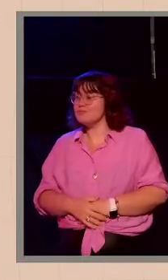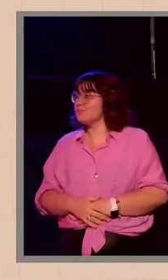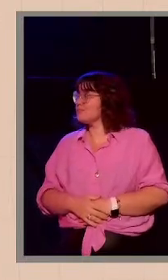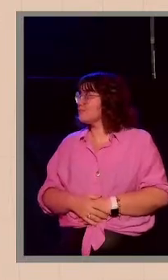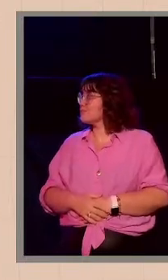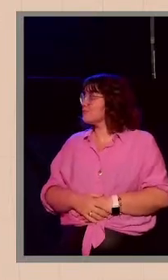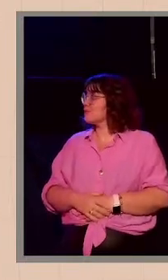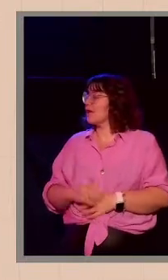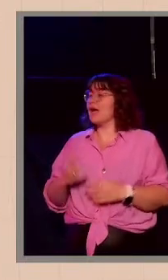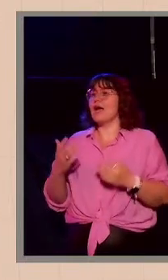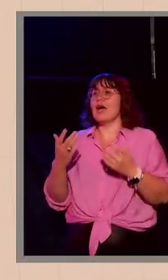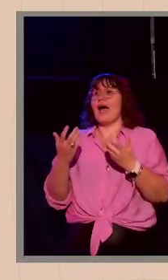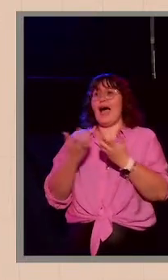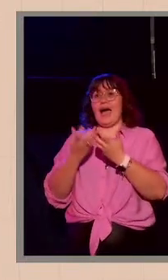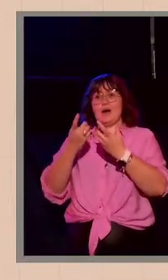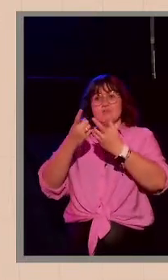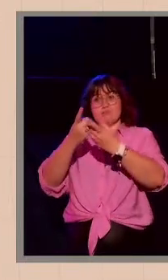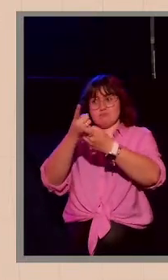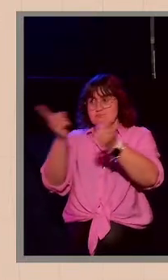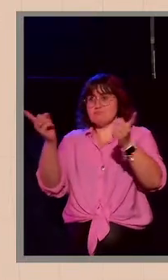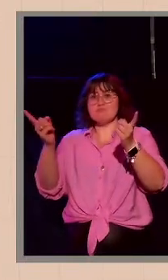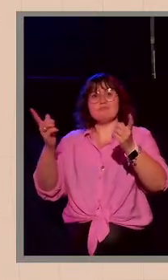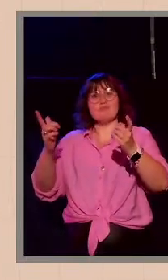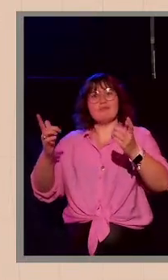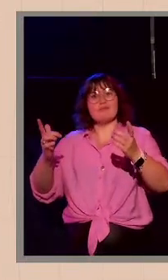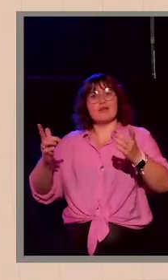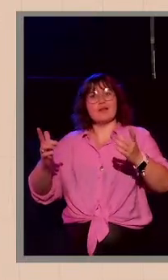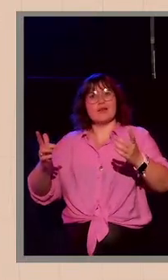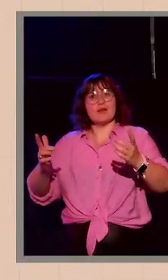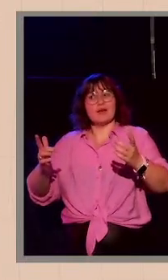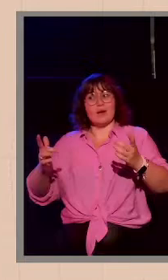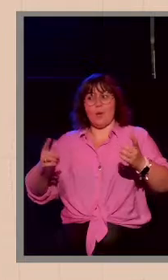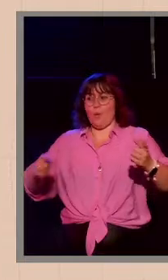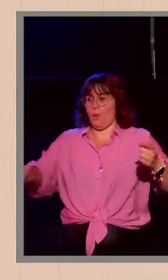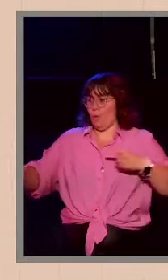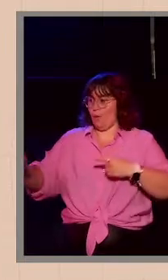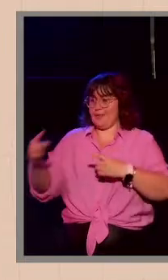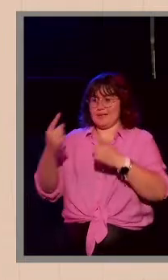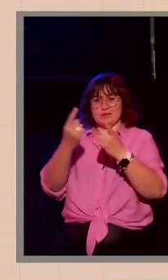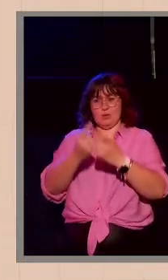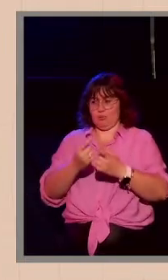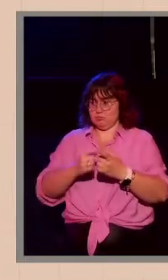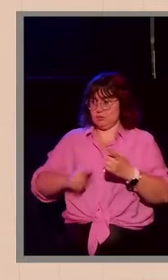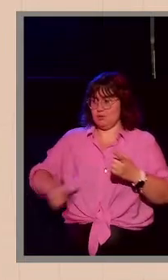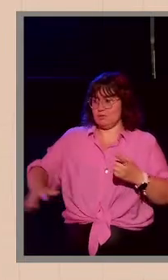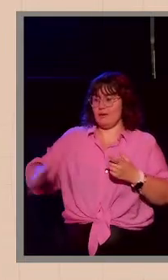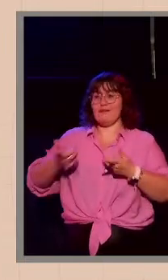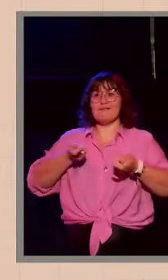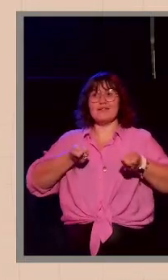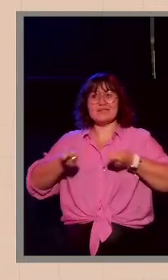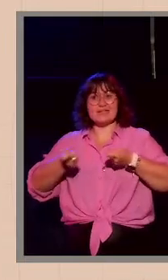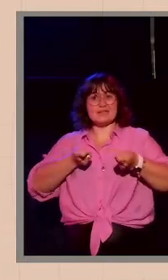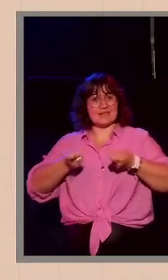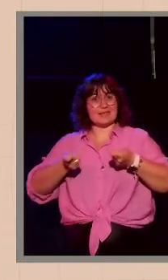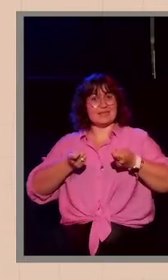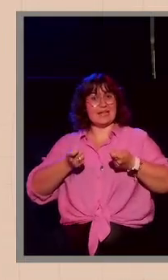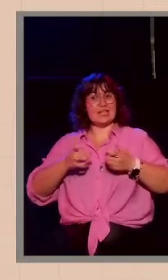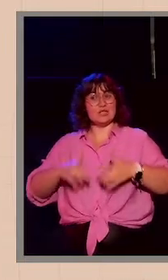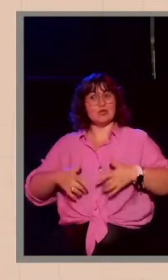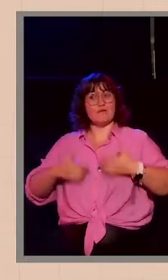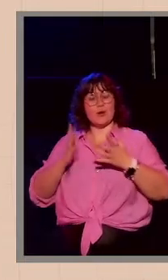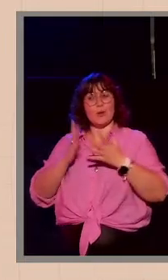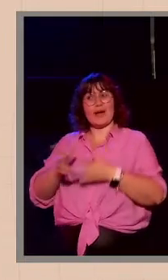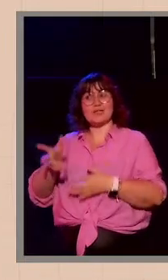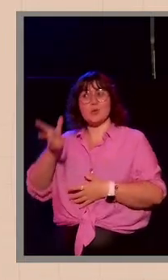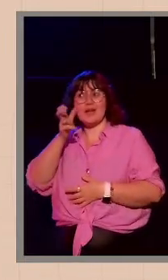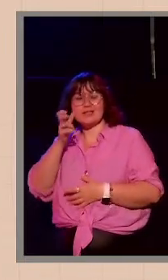how did people feel about whether all this stuff facilitated them to listen or whether it was a distraction